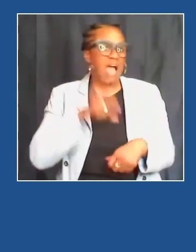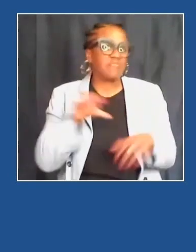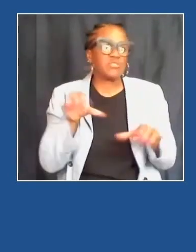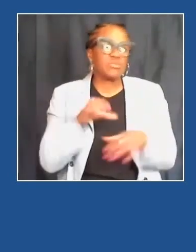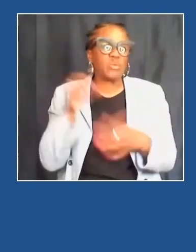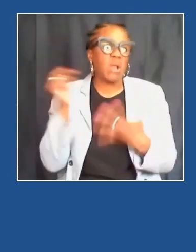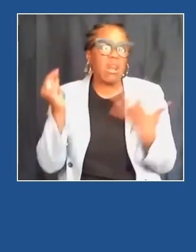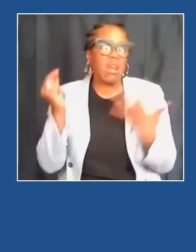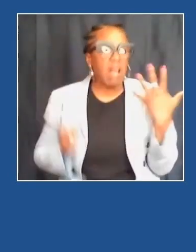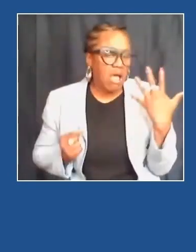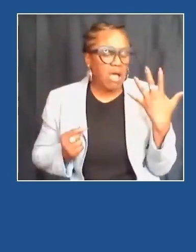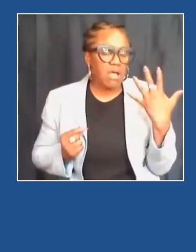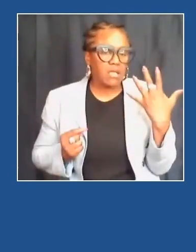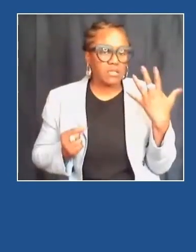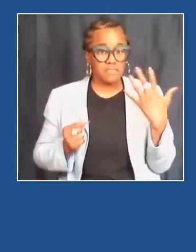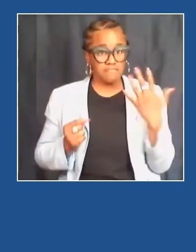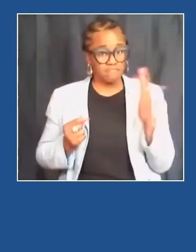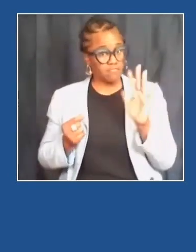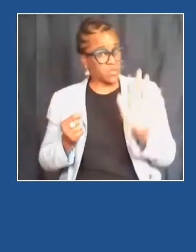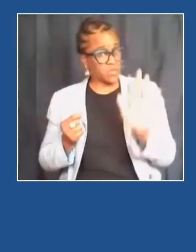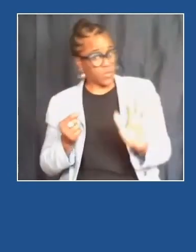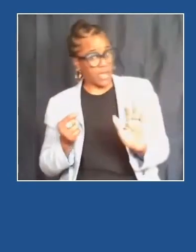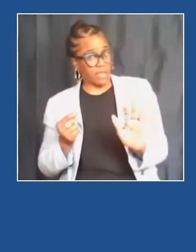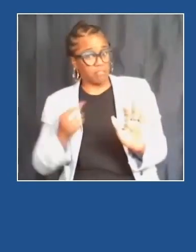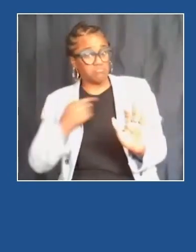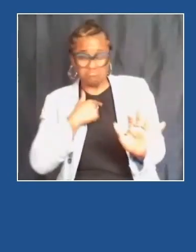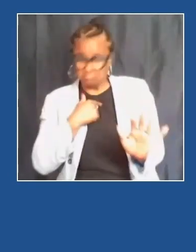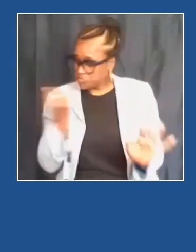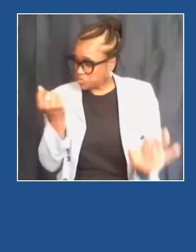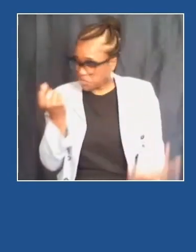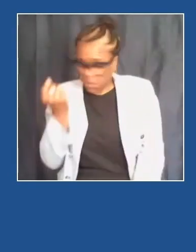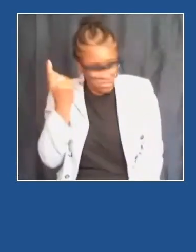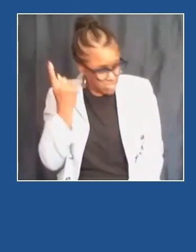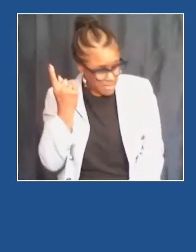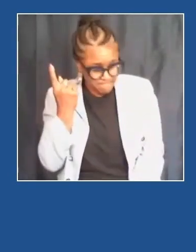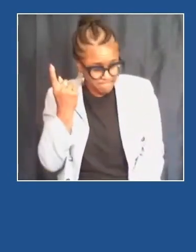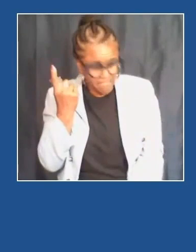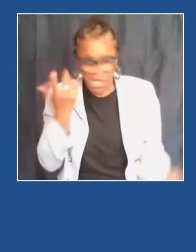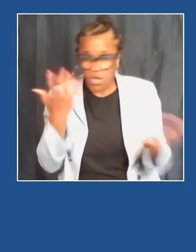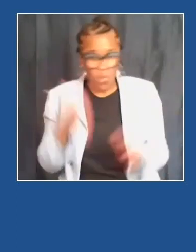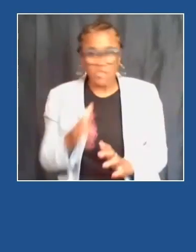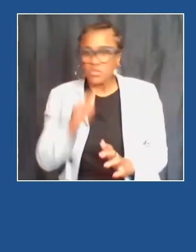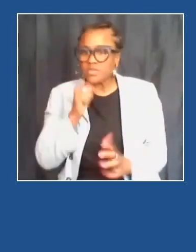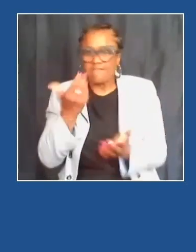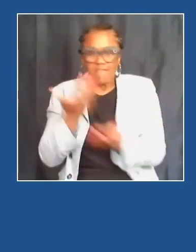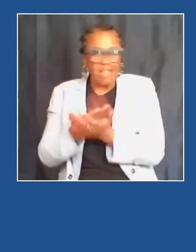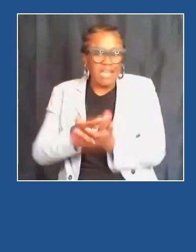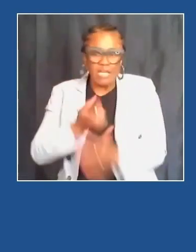blank. Well, I totally understand, and I don't want to be invalidating of